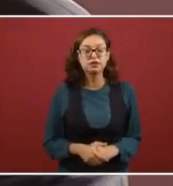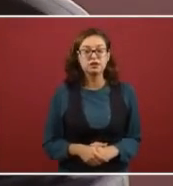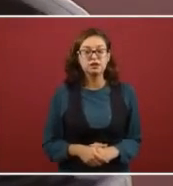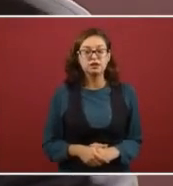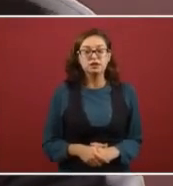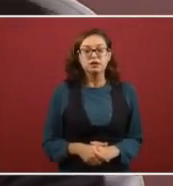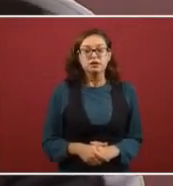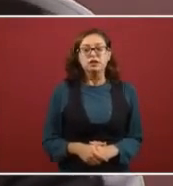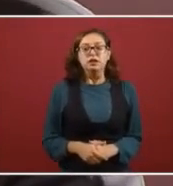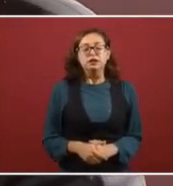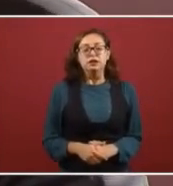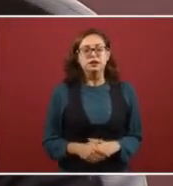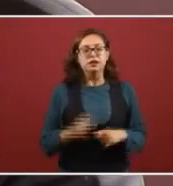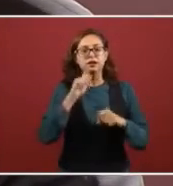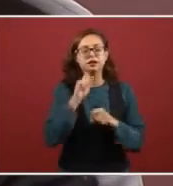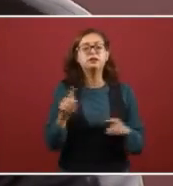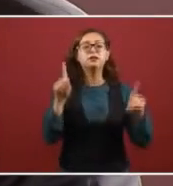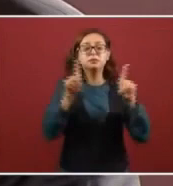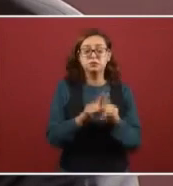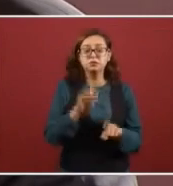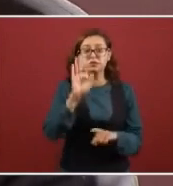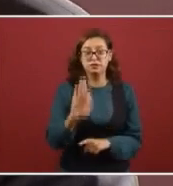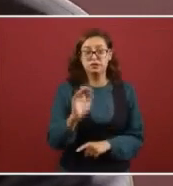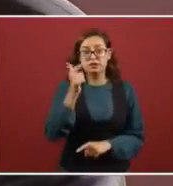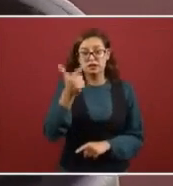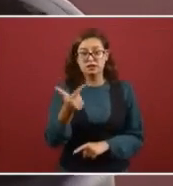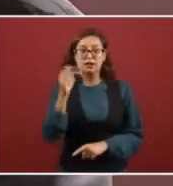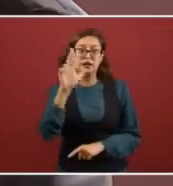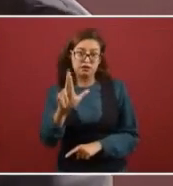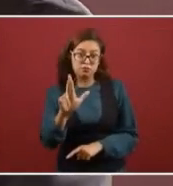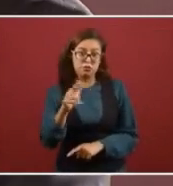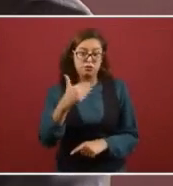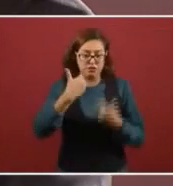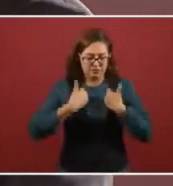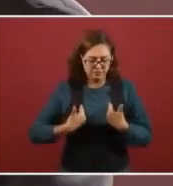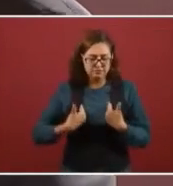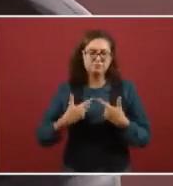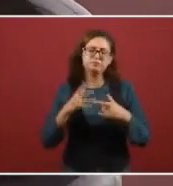the the Attorney General of the Republic